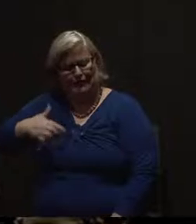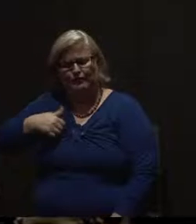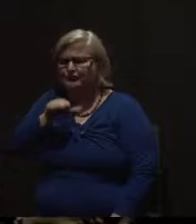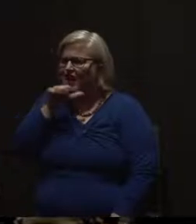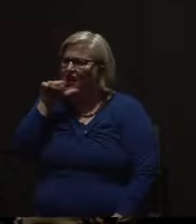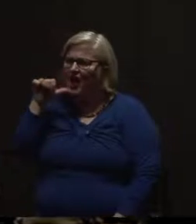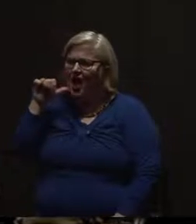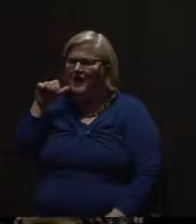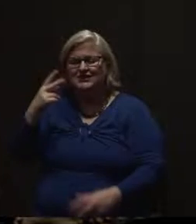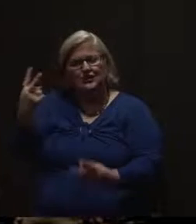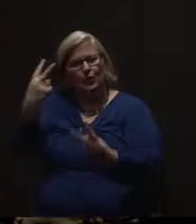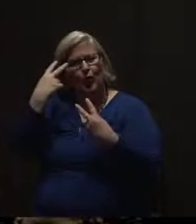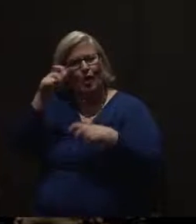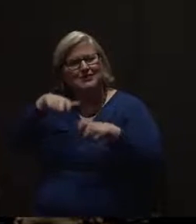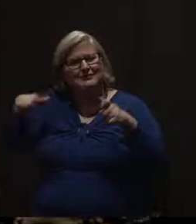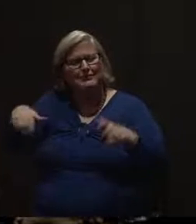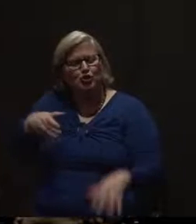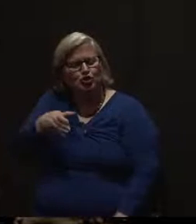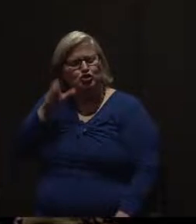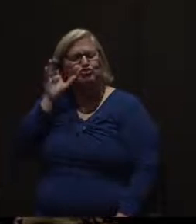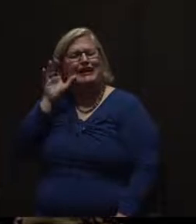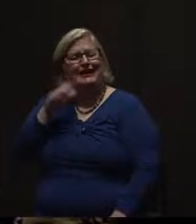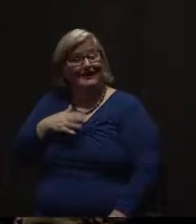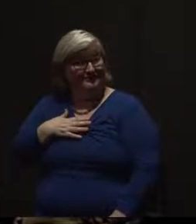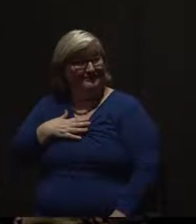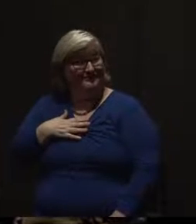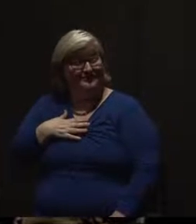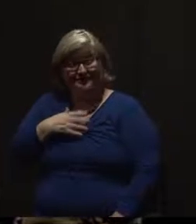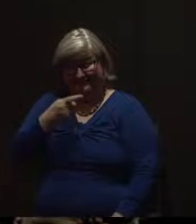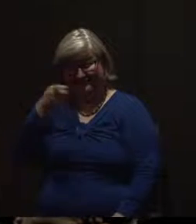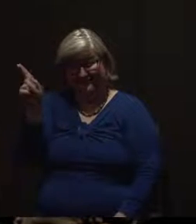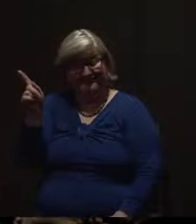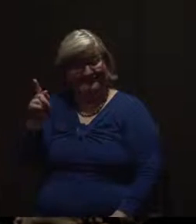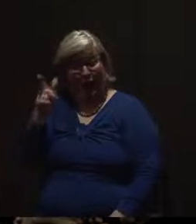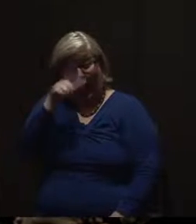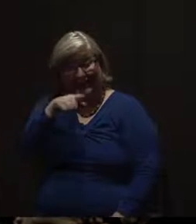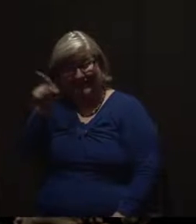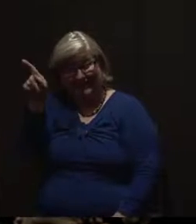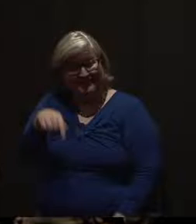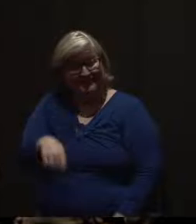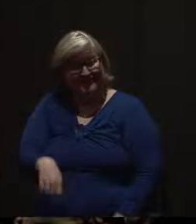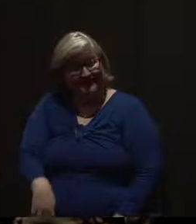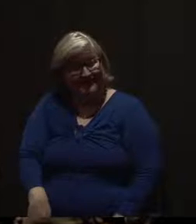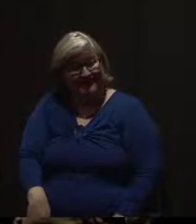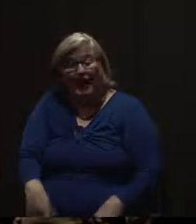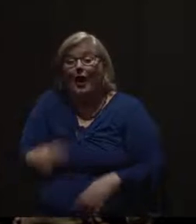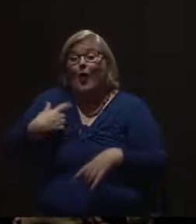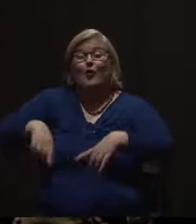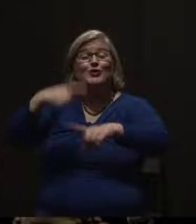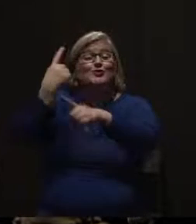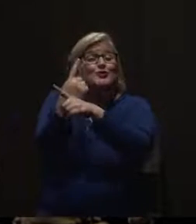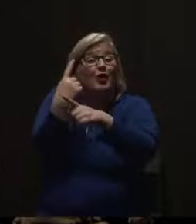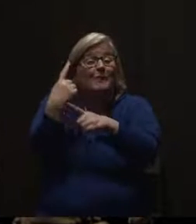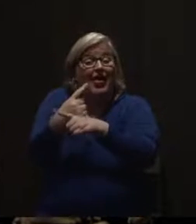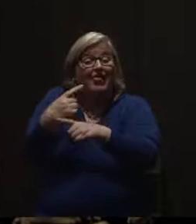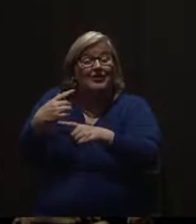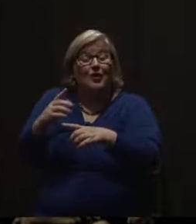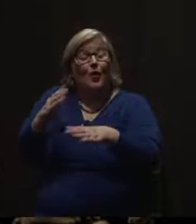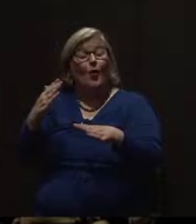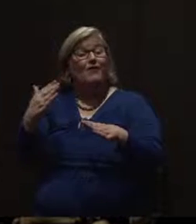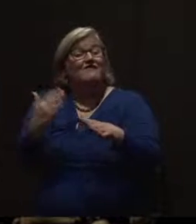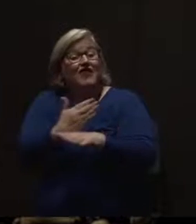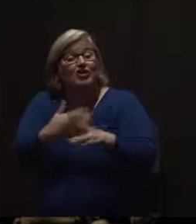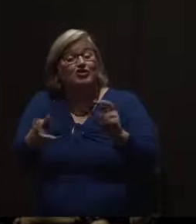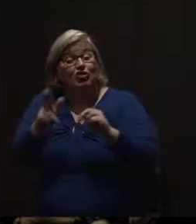to watch people drinking on stage. You've seen it here. And I want to talk about the function of love in and